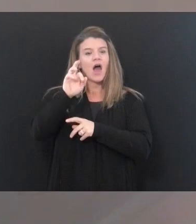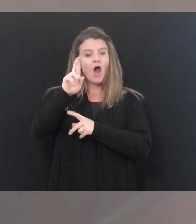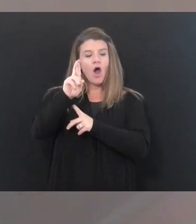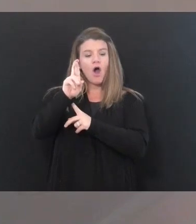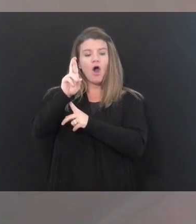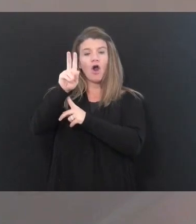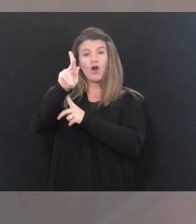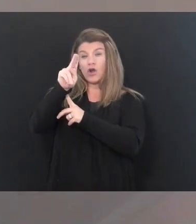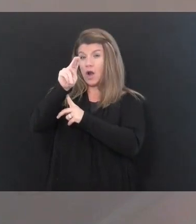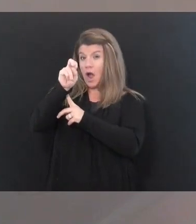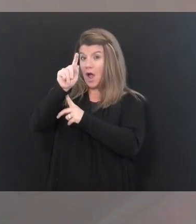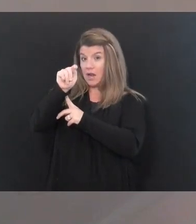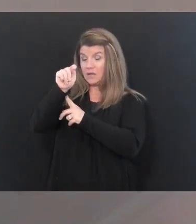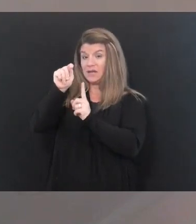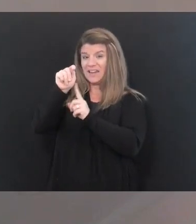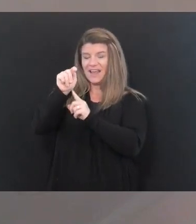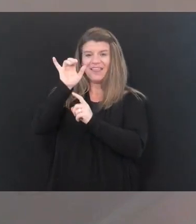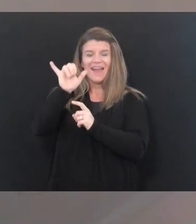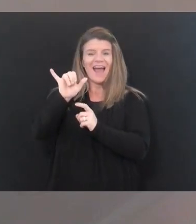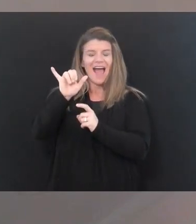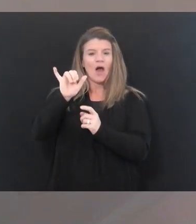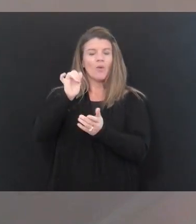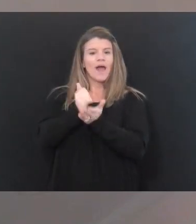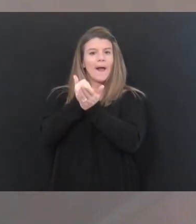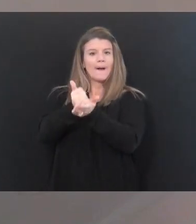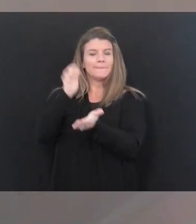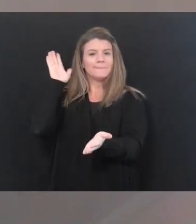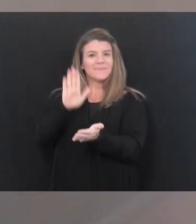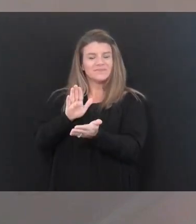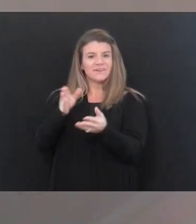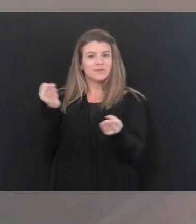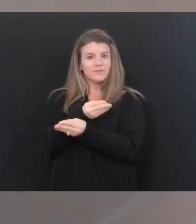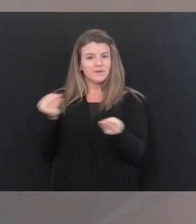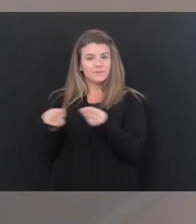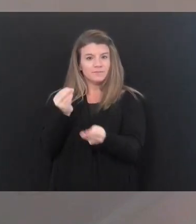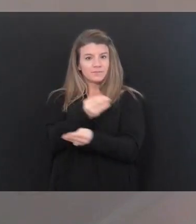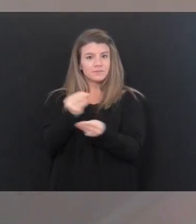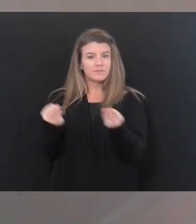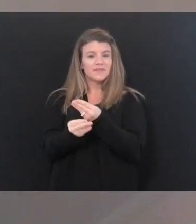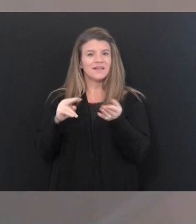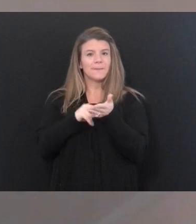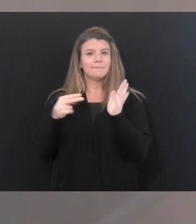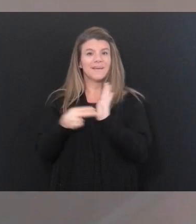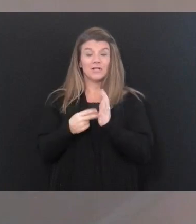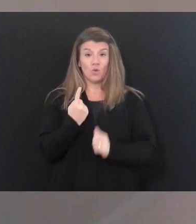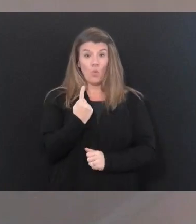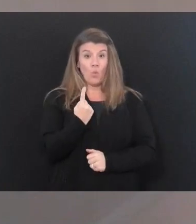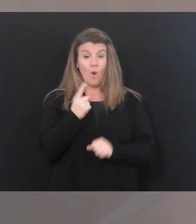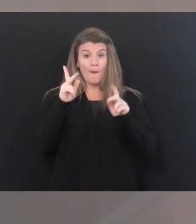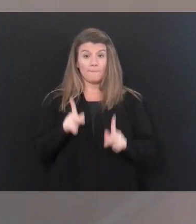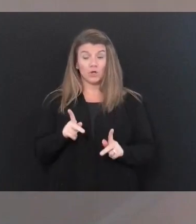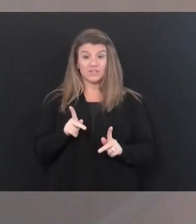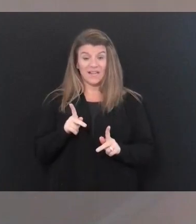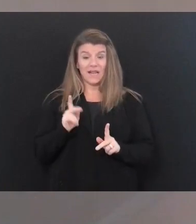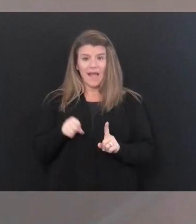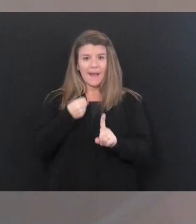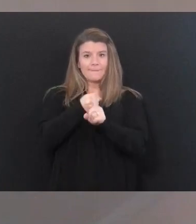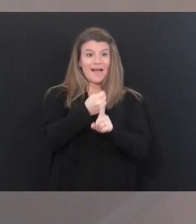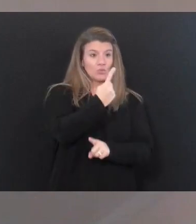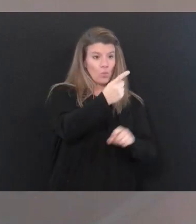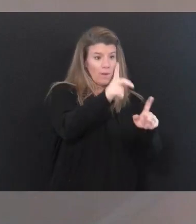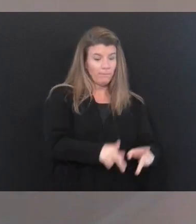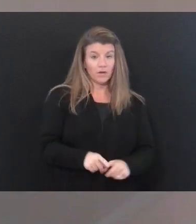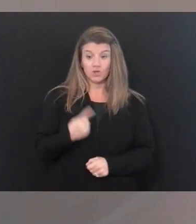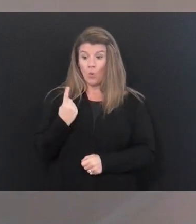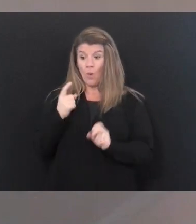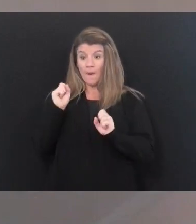of reproducibility for the viral spread. Again, remember, one person infecting 2 or 2.5 people